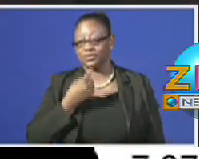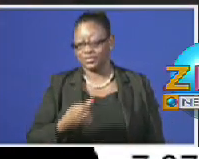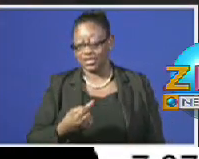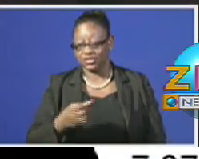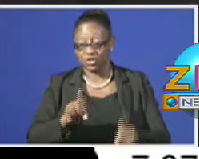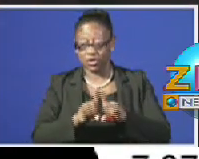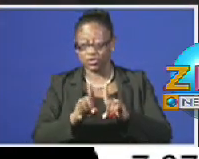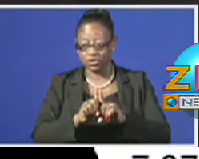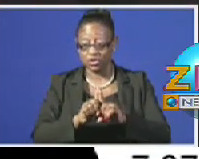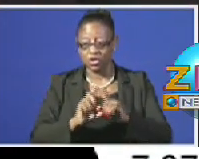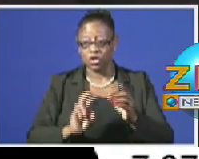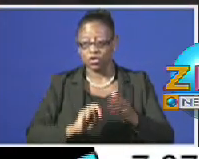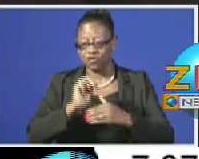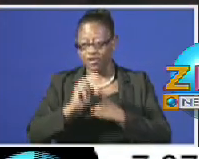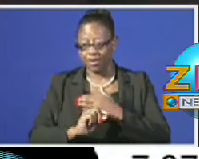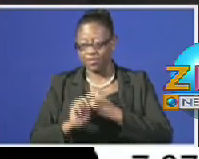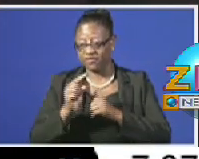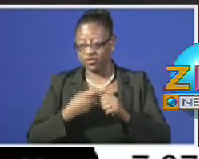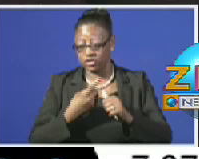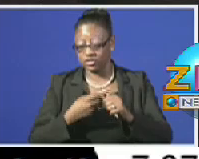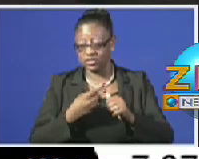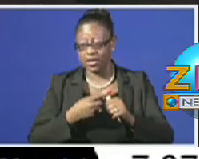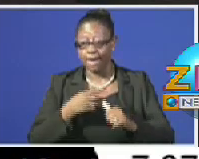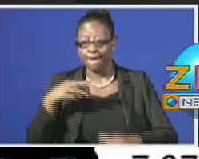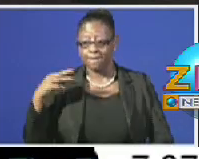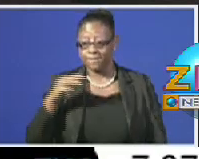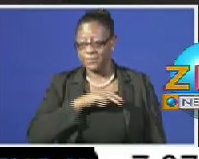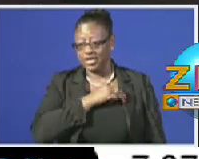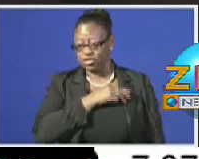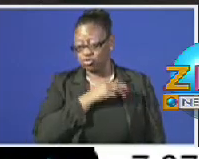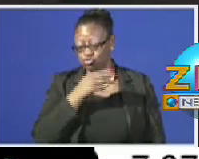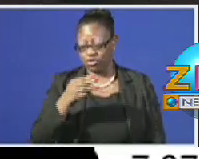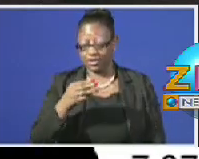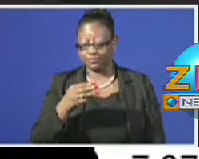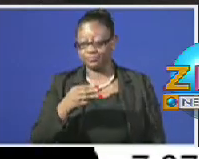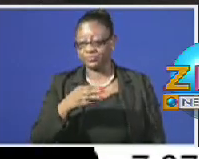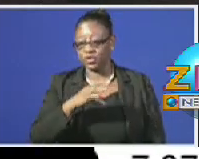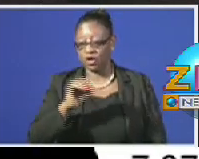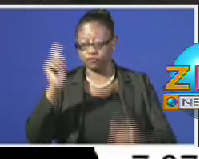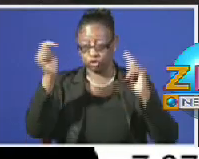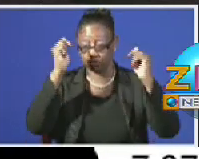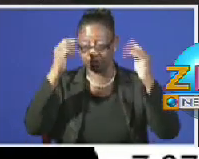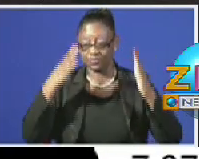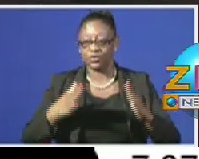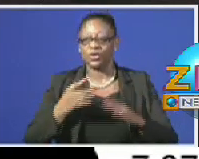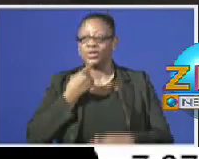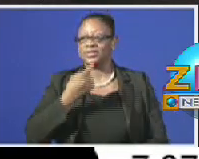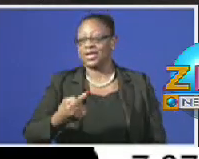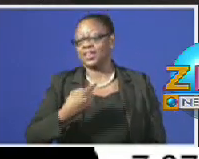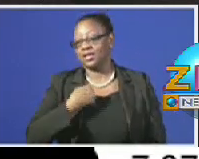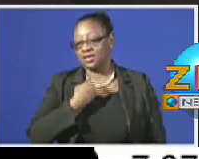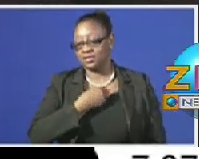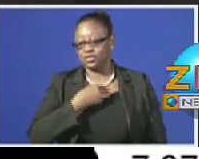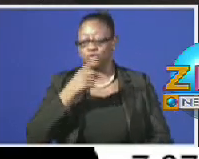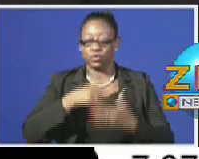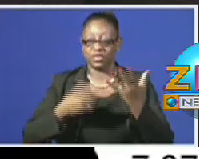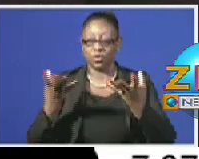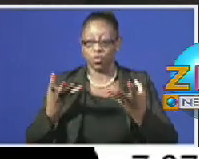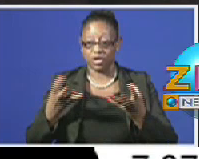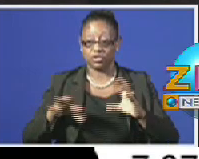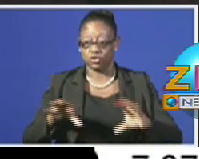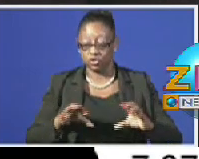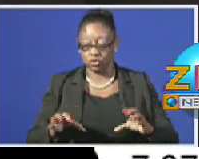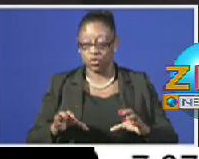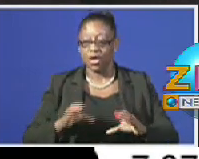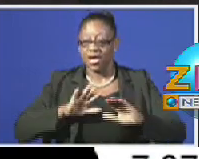that before November 1st, Ministry of Tourism officials will detail their updated plans for reopening the tourism industry with information